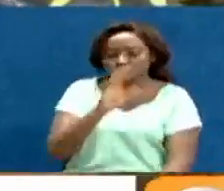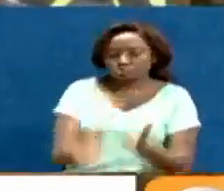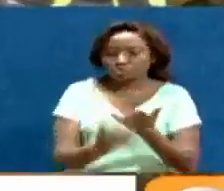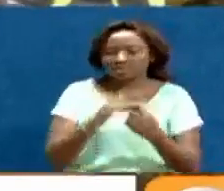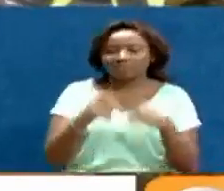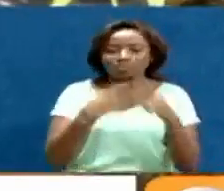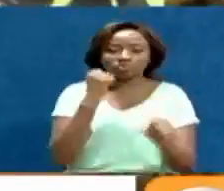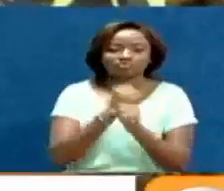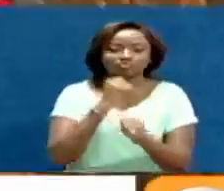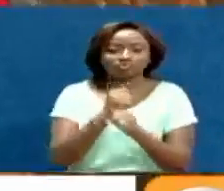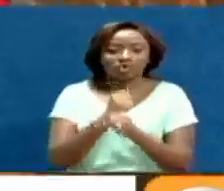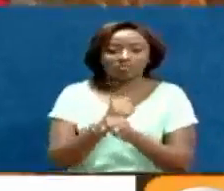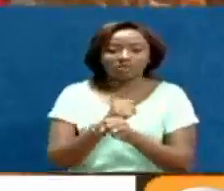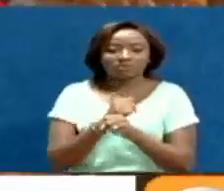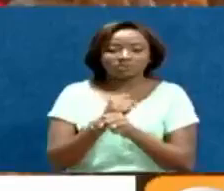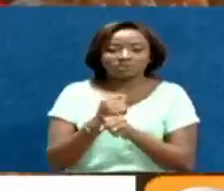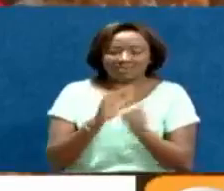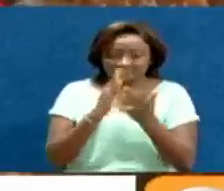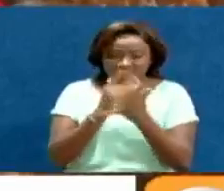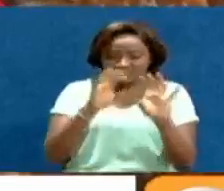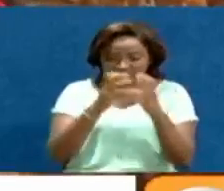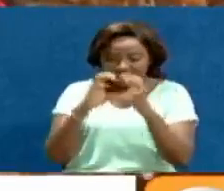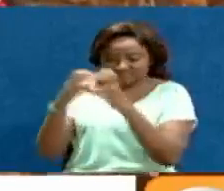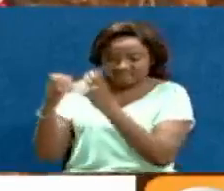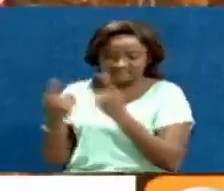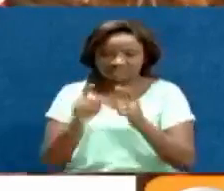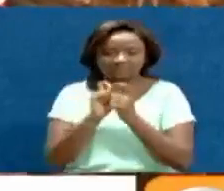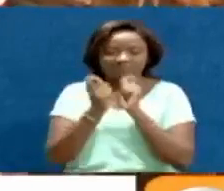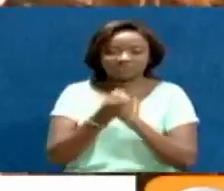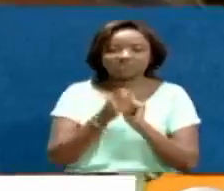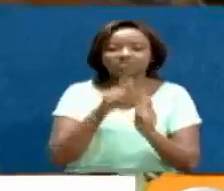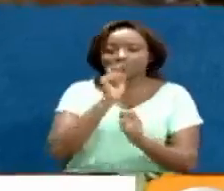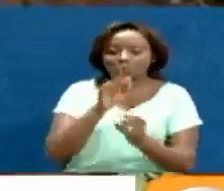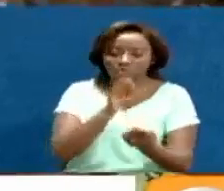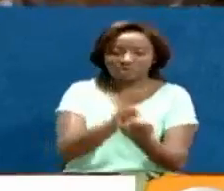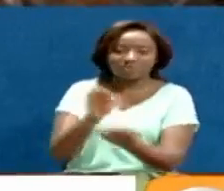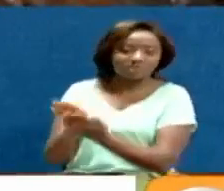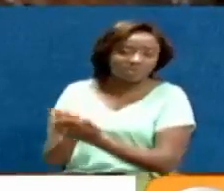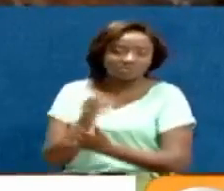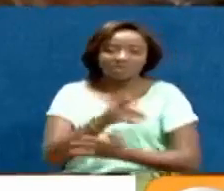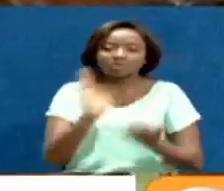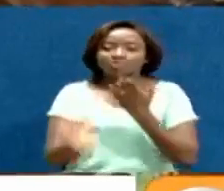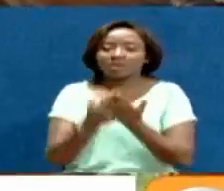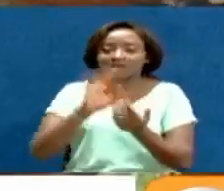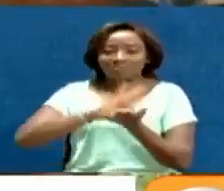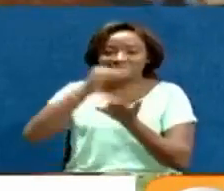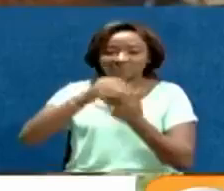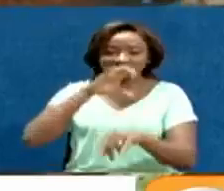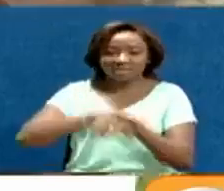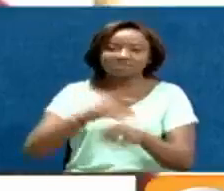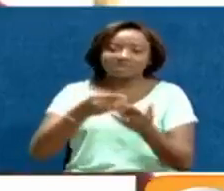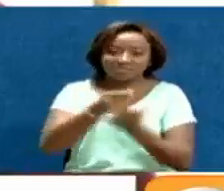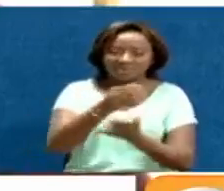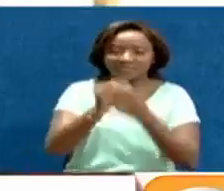stay afloat. He turned several classrooms into poultry houses and began selling chicken as a means to raise funds to pay his